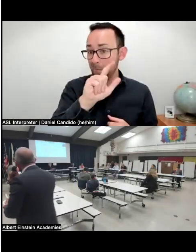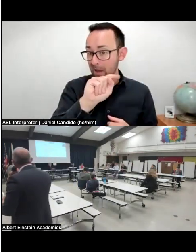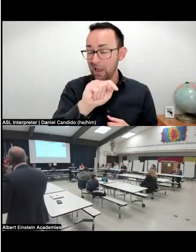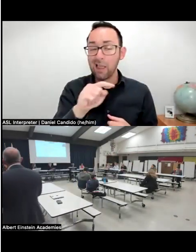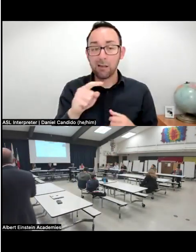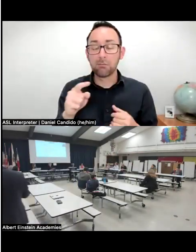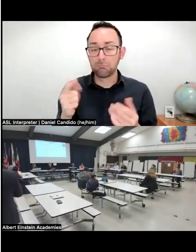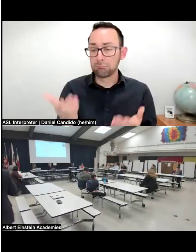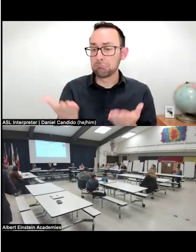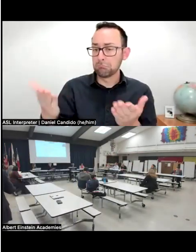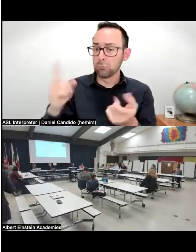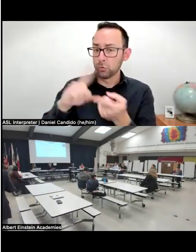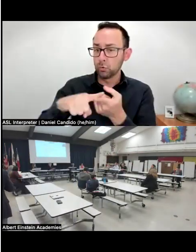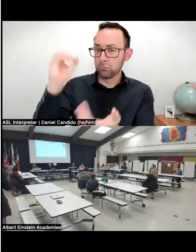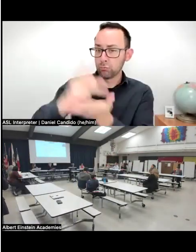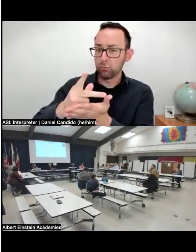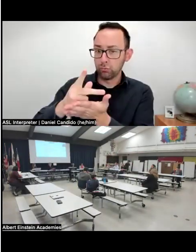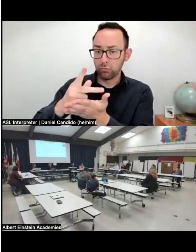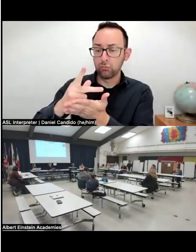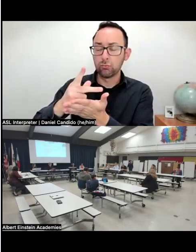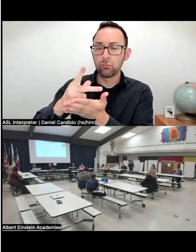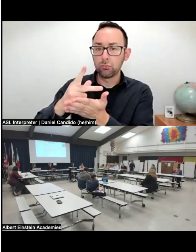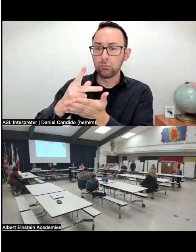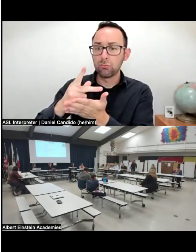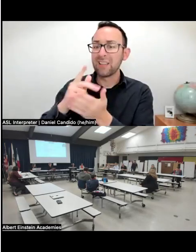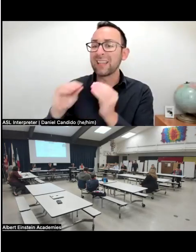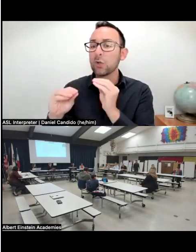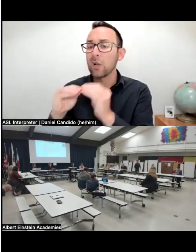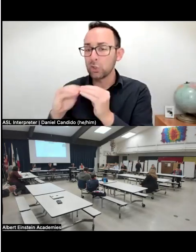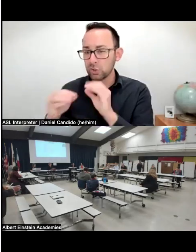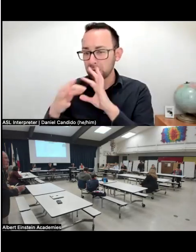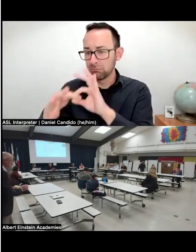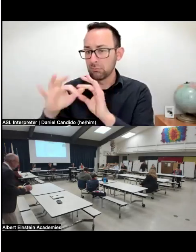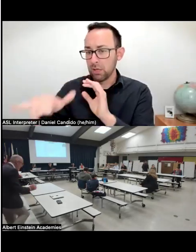to approve the correction to the policy.